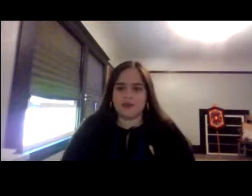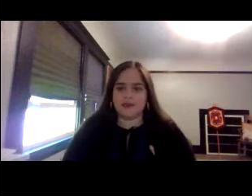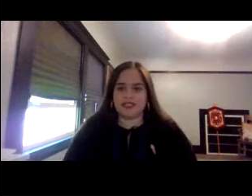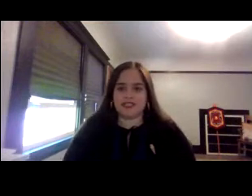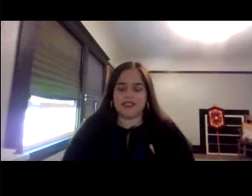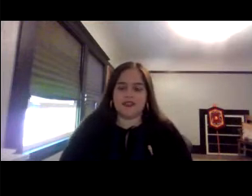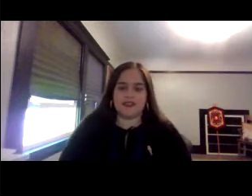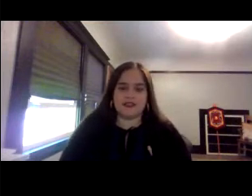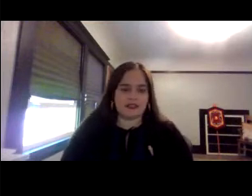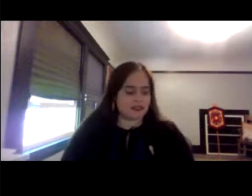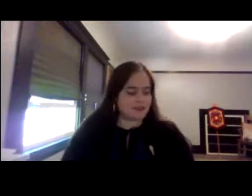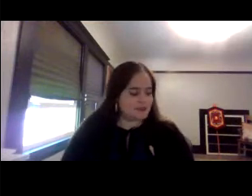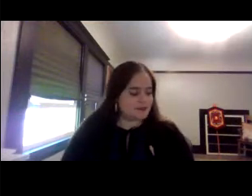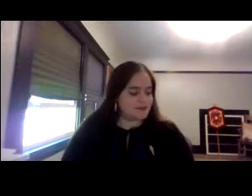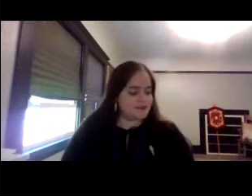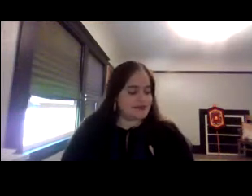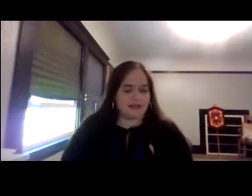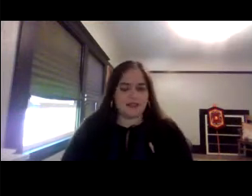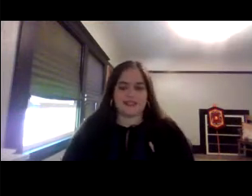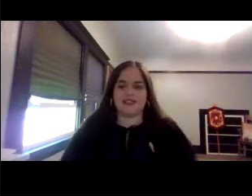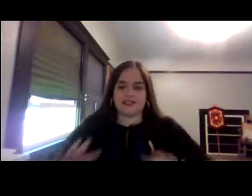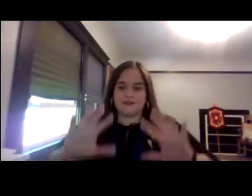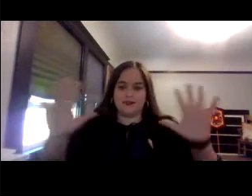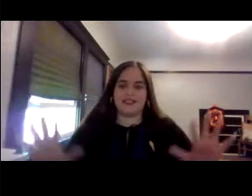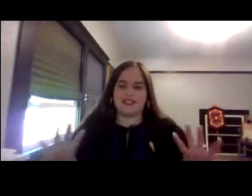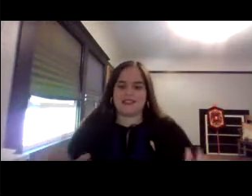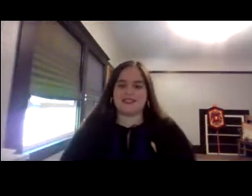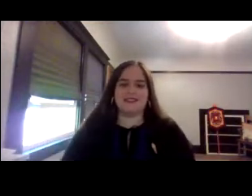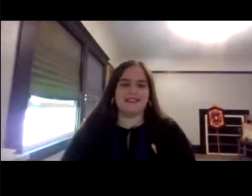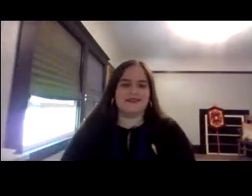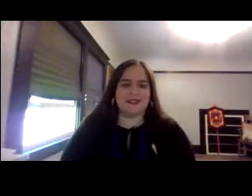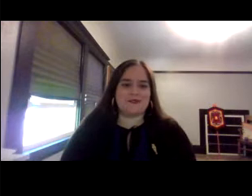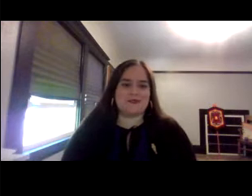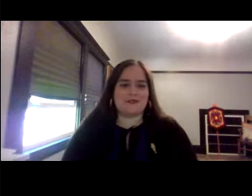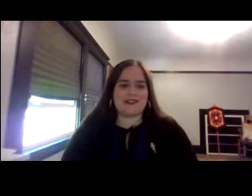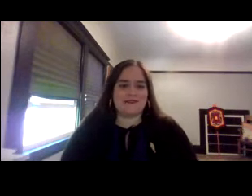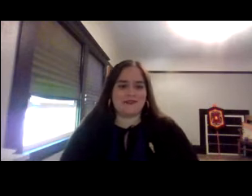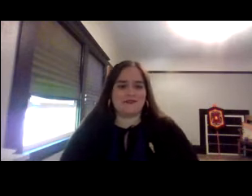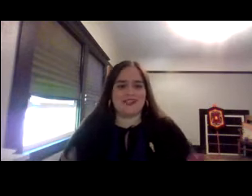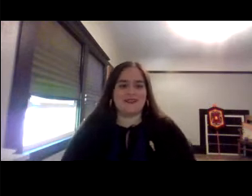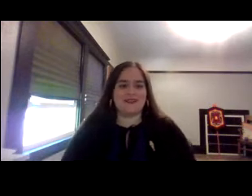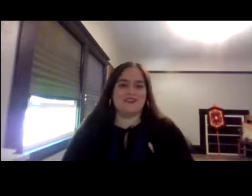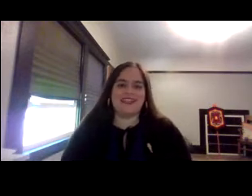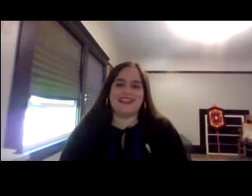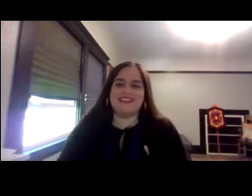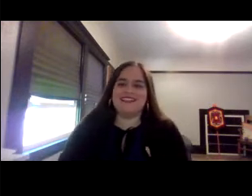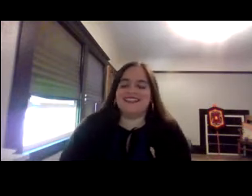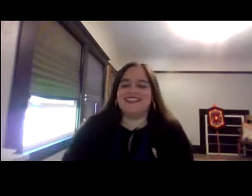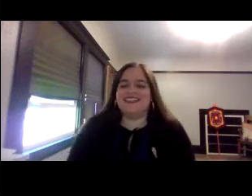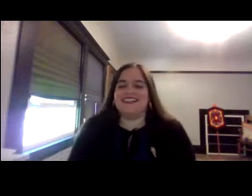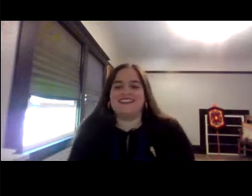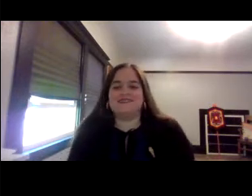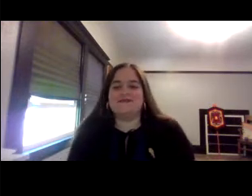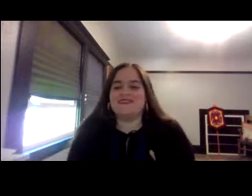Hello, everybody. It's hard to see everybody in this virtual platform, but I know you're